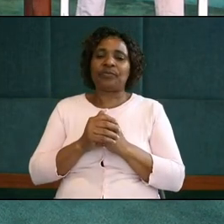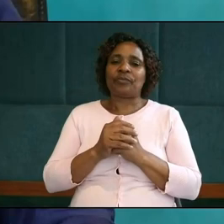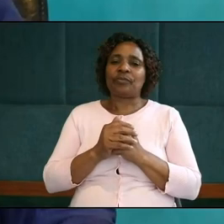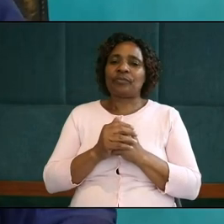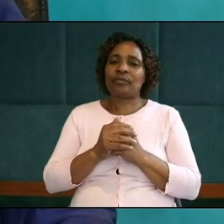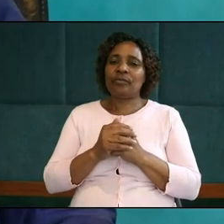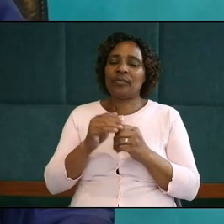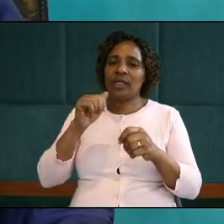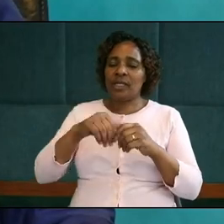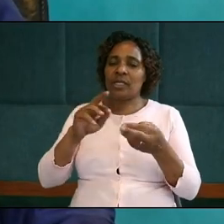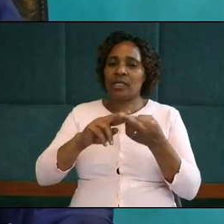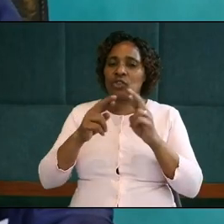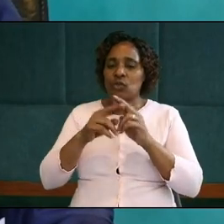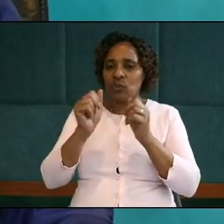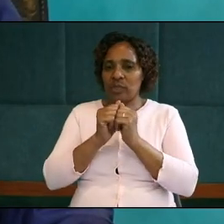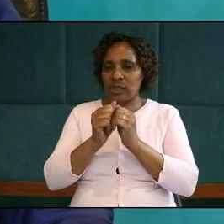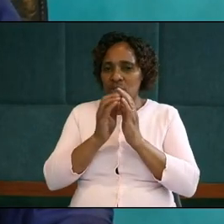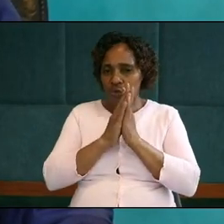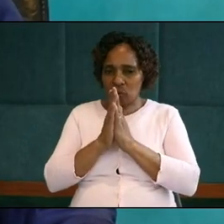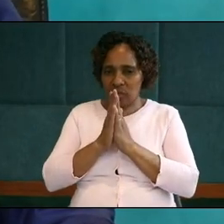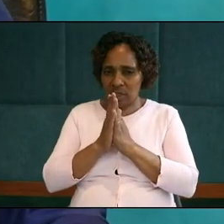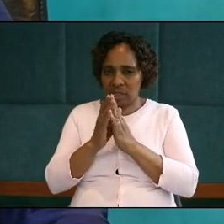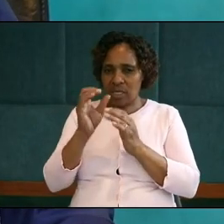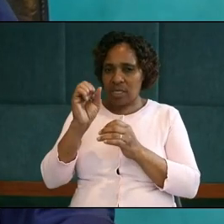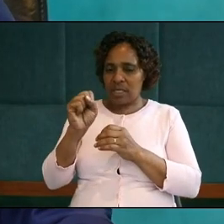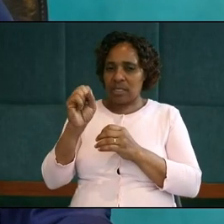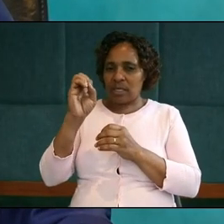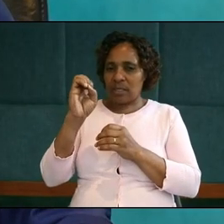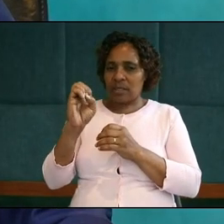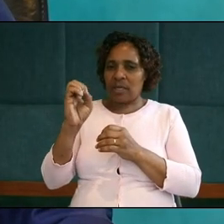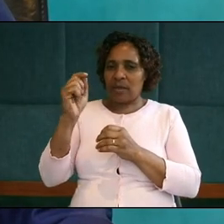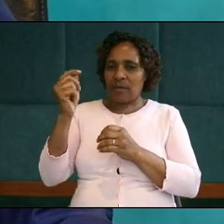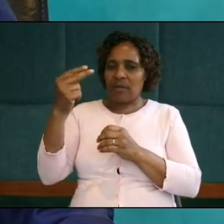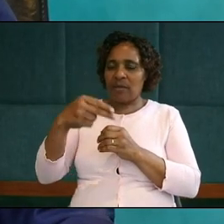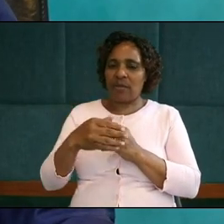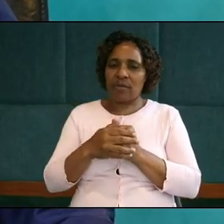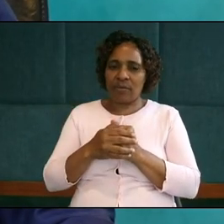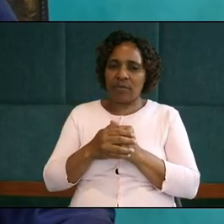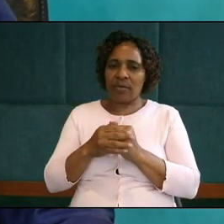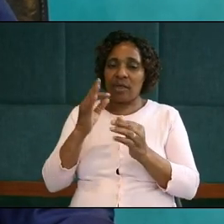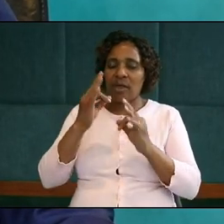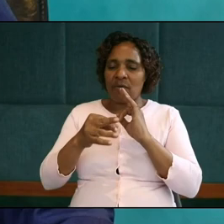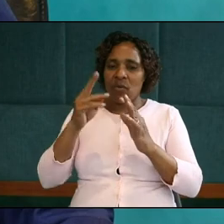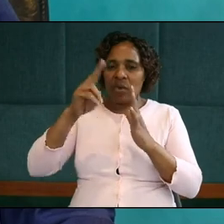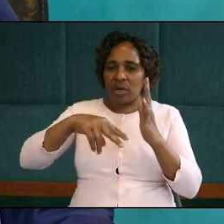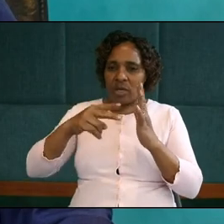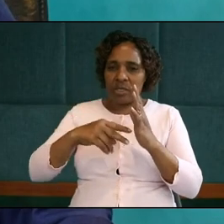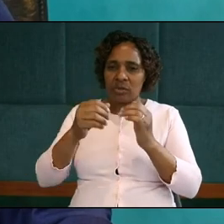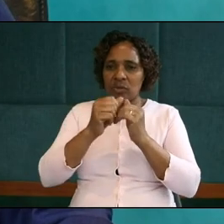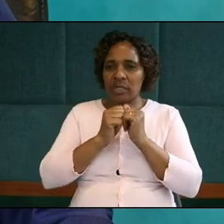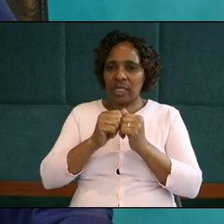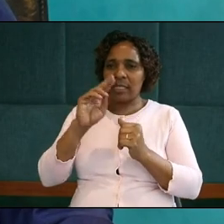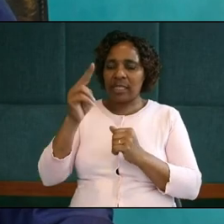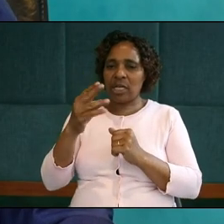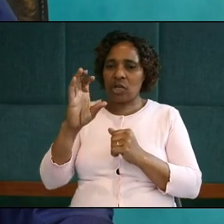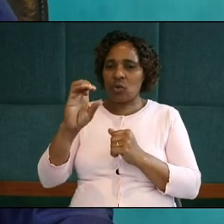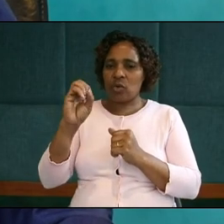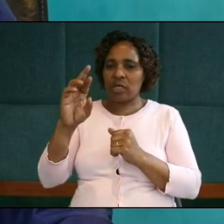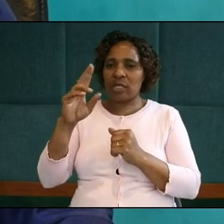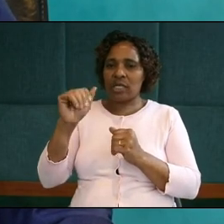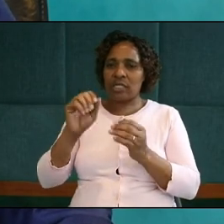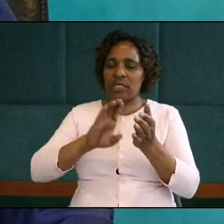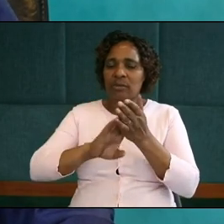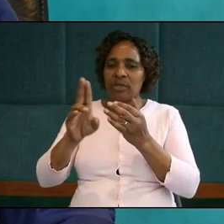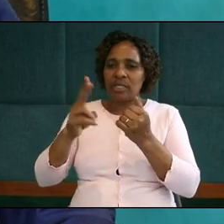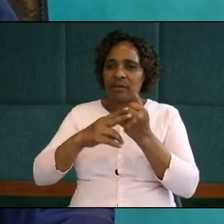And just in relation to this story, Seth, if you could read, and maybe we can do it all together. If you could read for us the book of 2 Corinthians chapter 7,